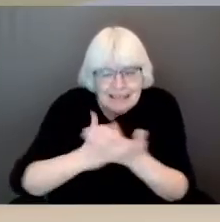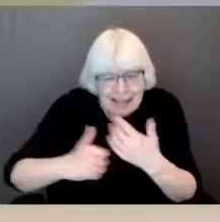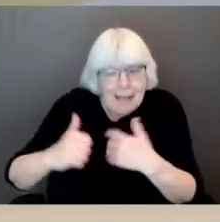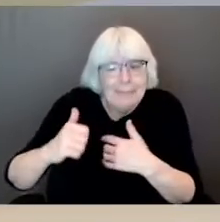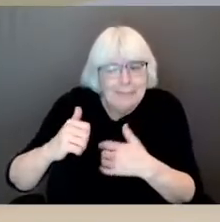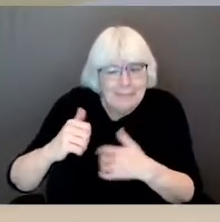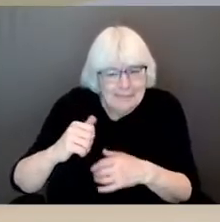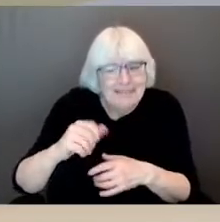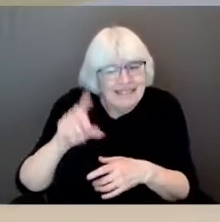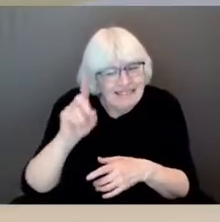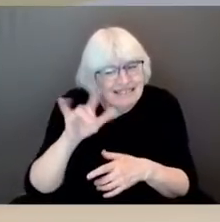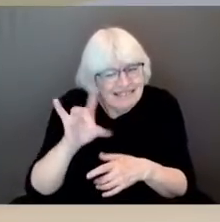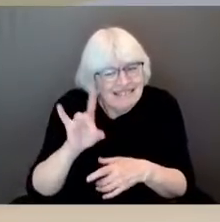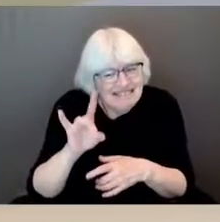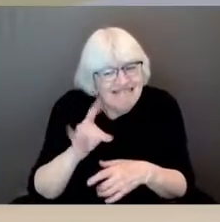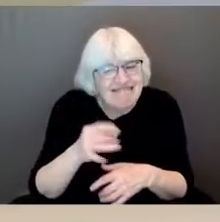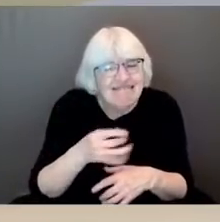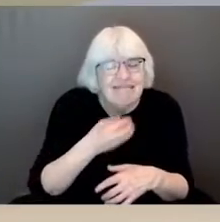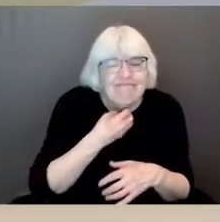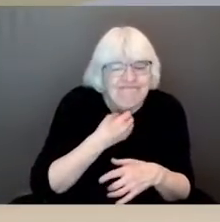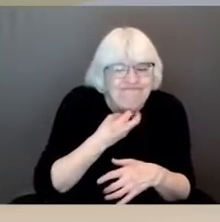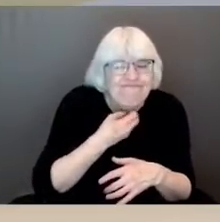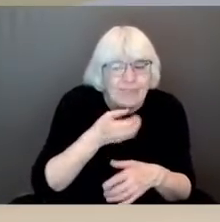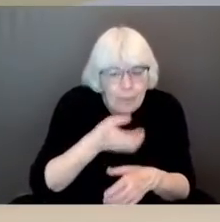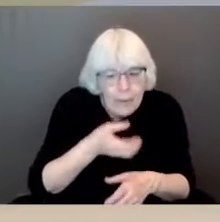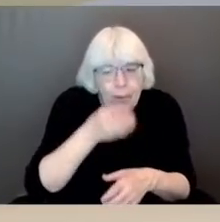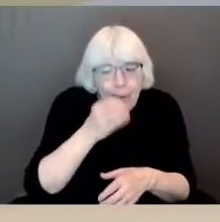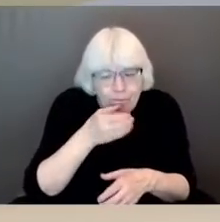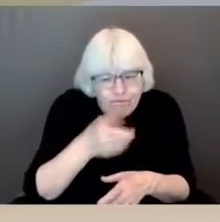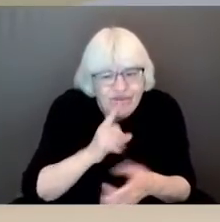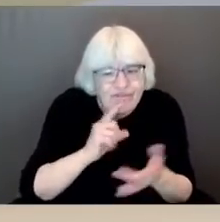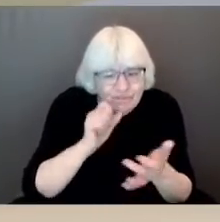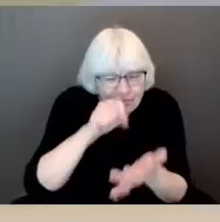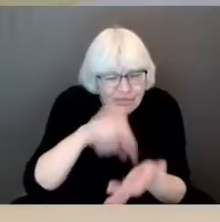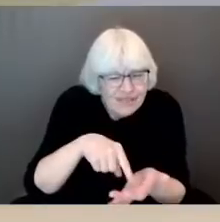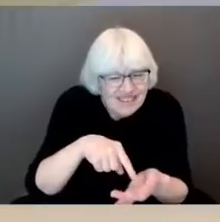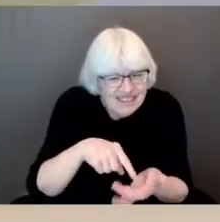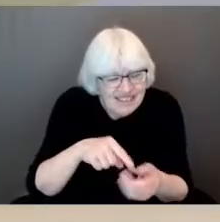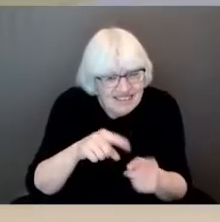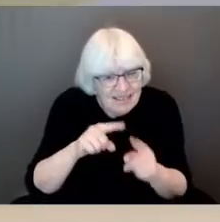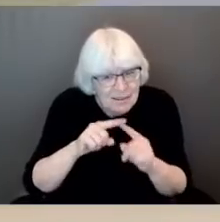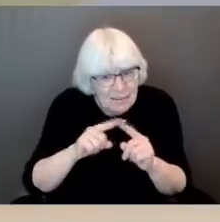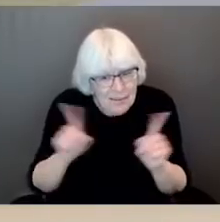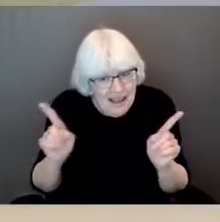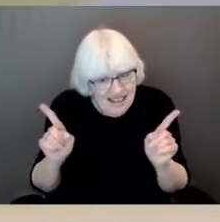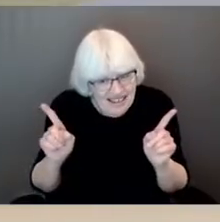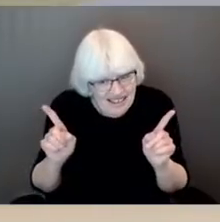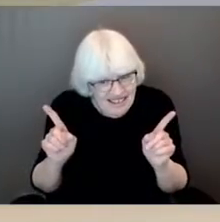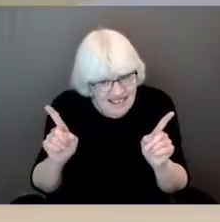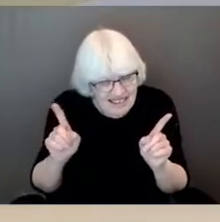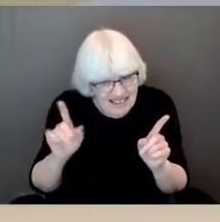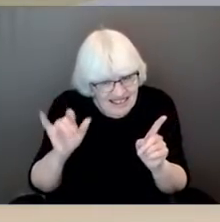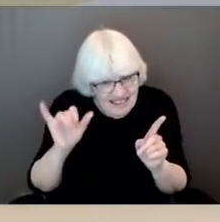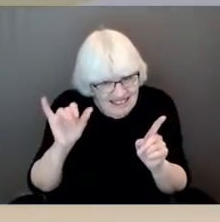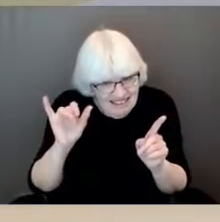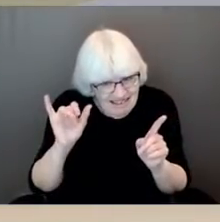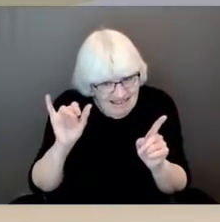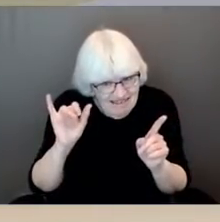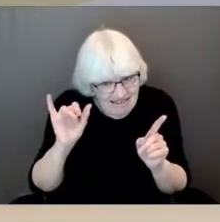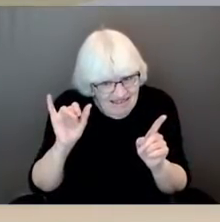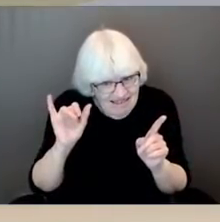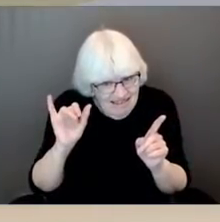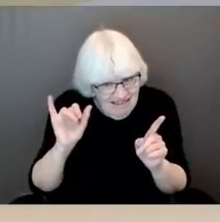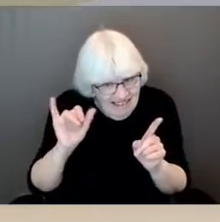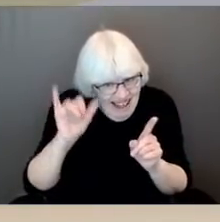gargle test. For much of the testing, I think right now that we're doing, especially with all the